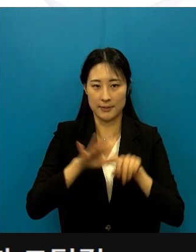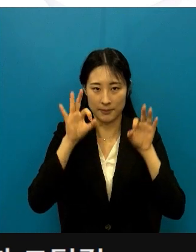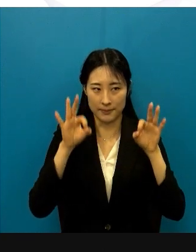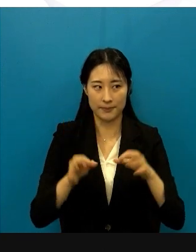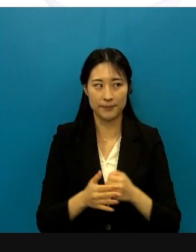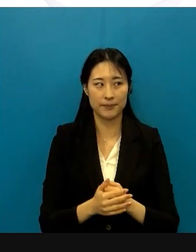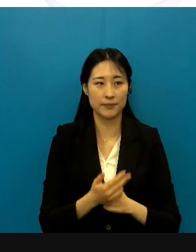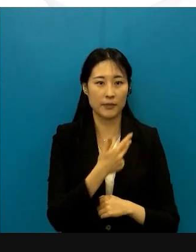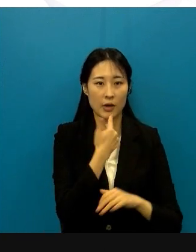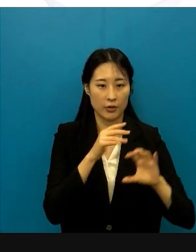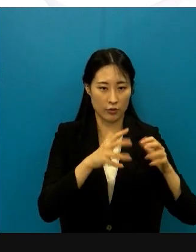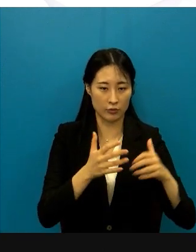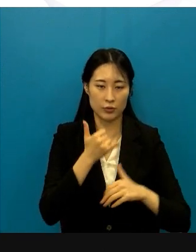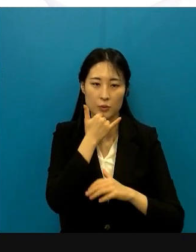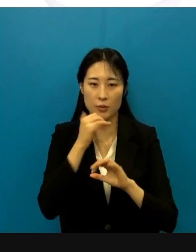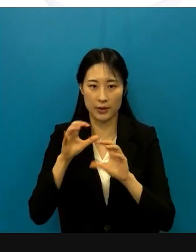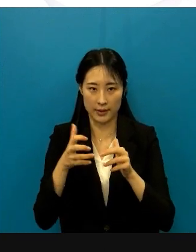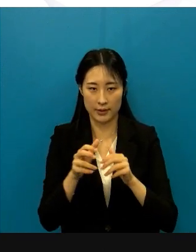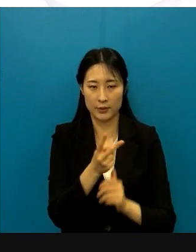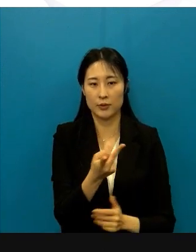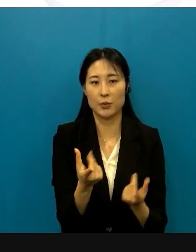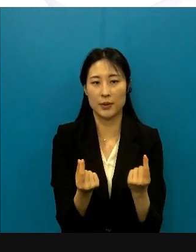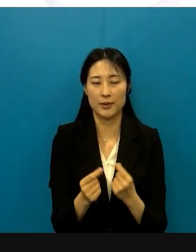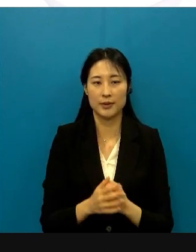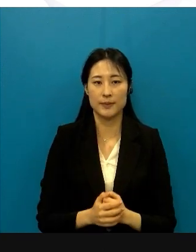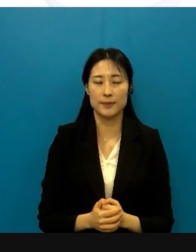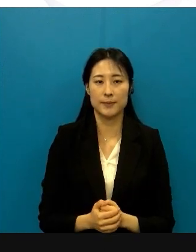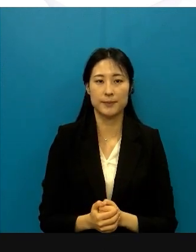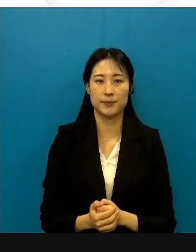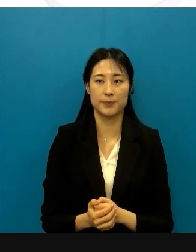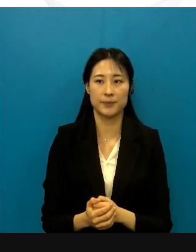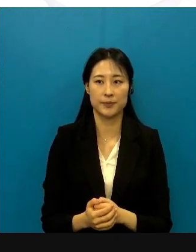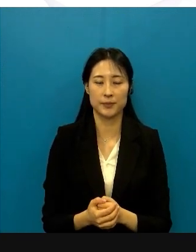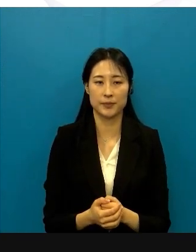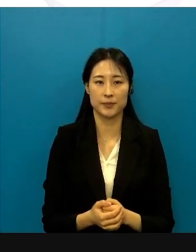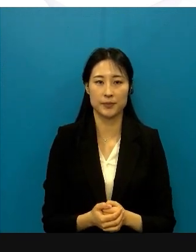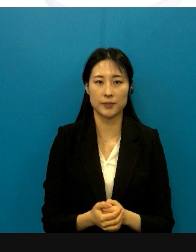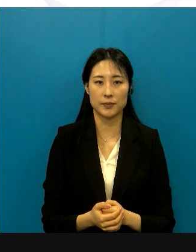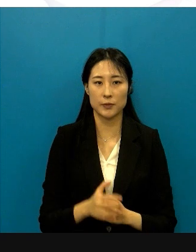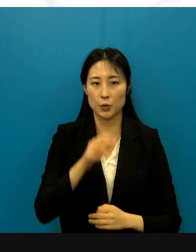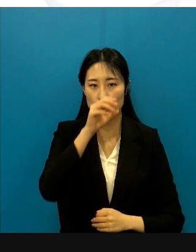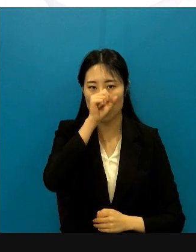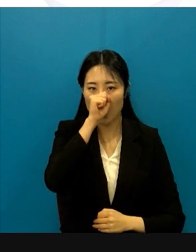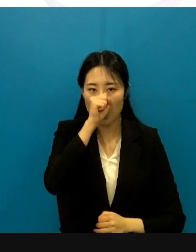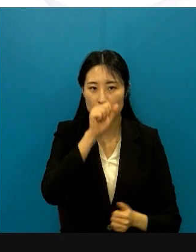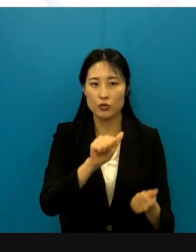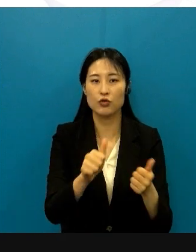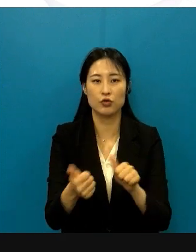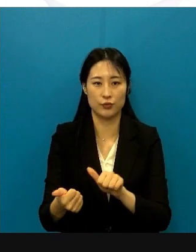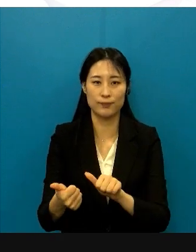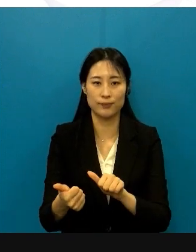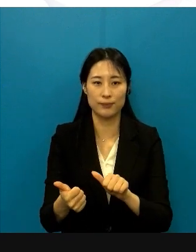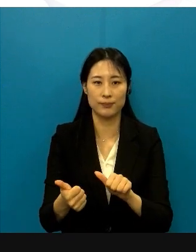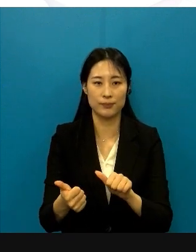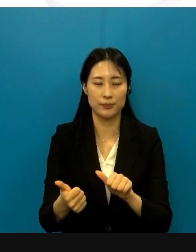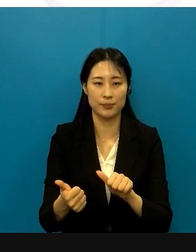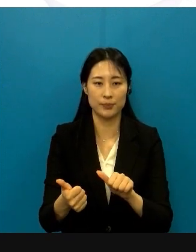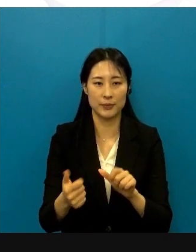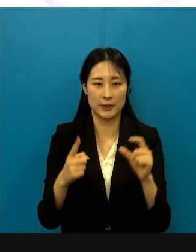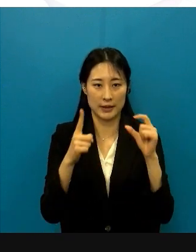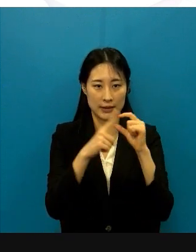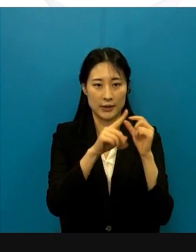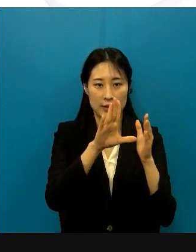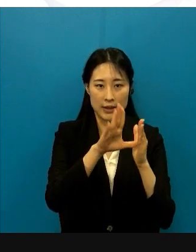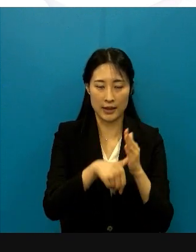a good death focus on assisted dying and euthanasia. We don't really debate the natural